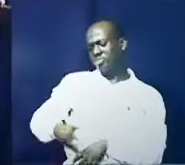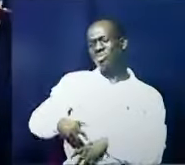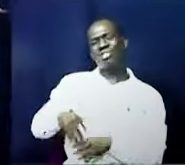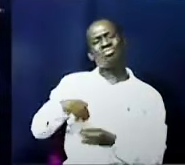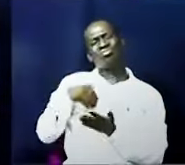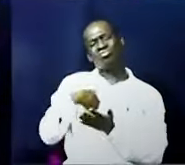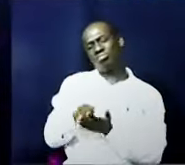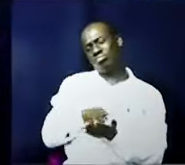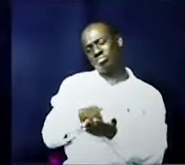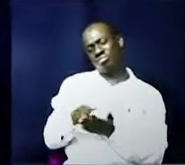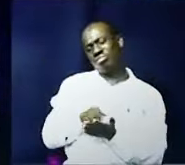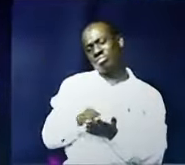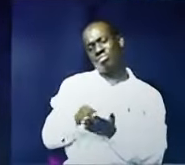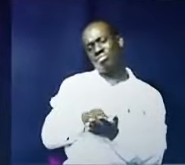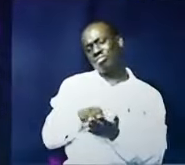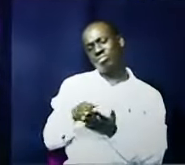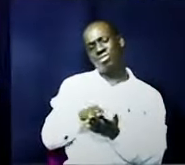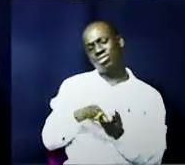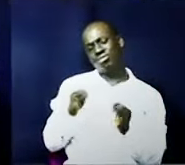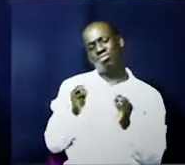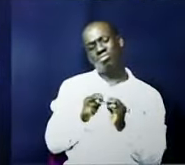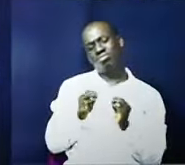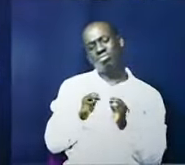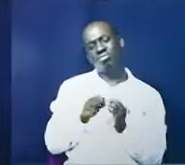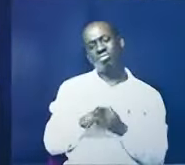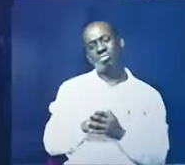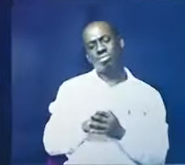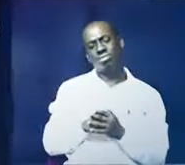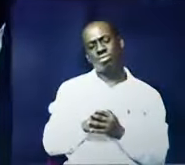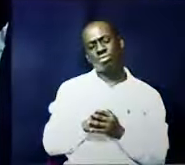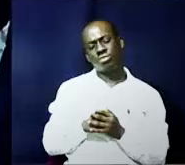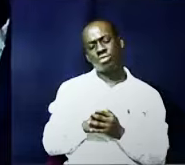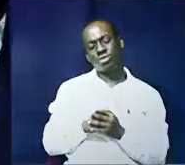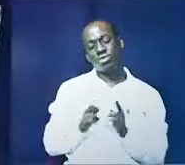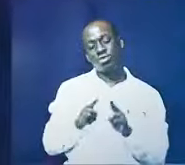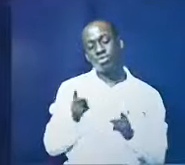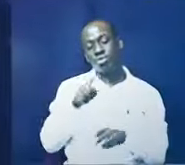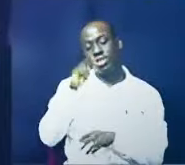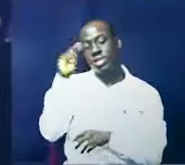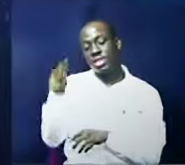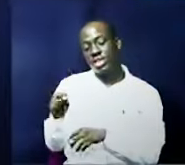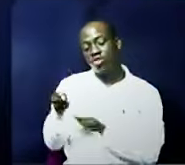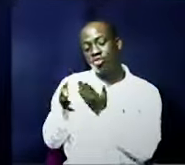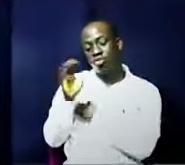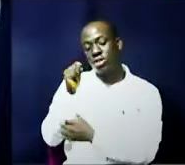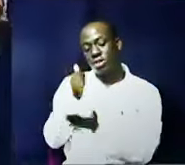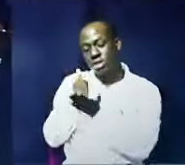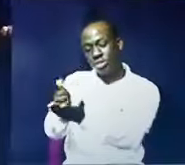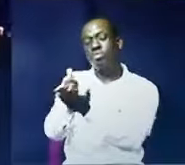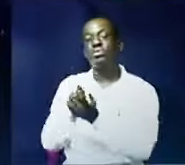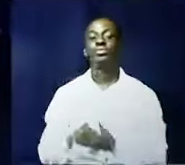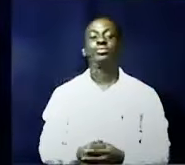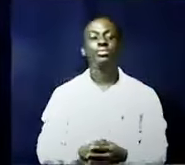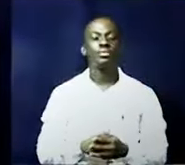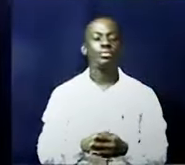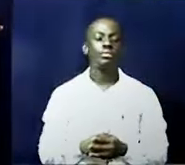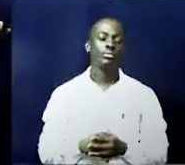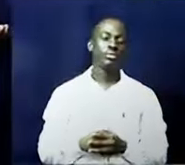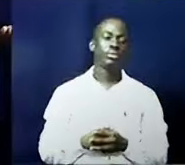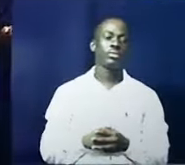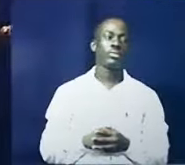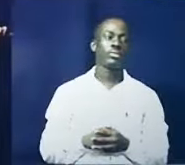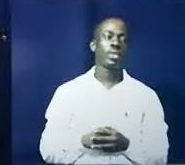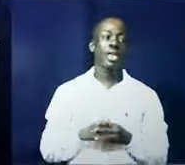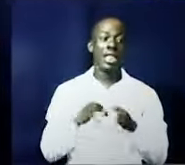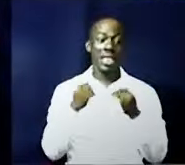and vulnerable, and therefore needed God's help. Now he was tempted